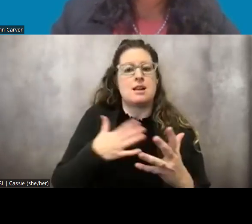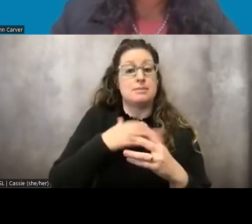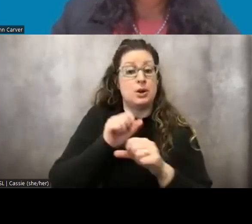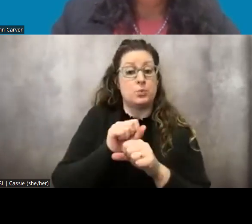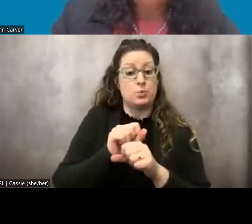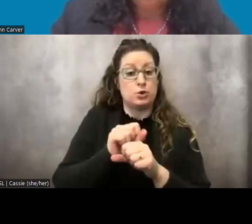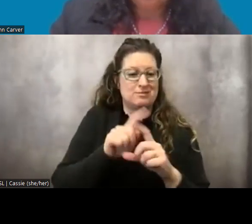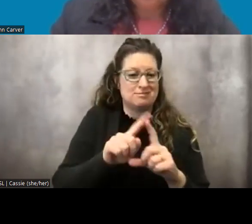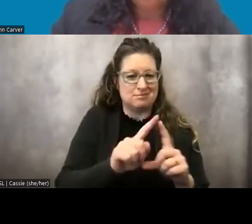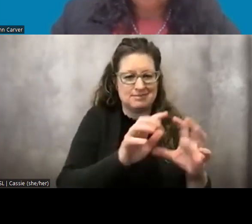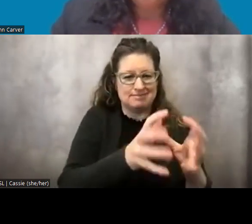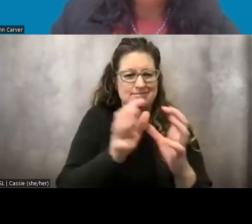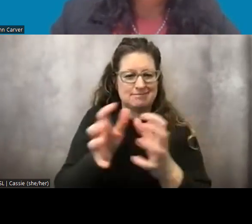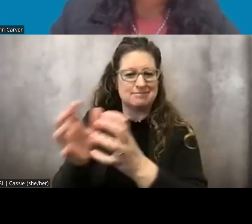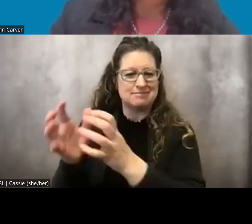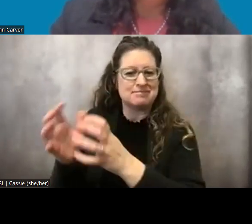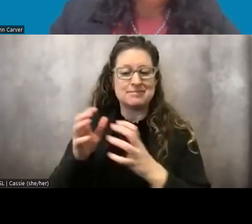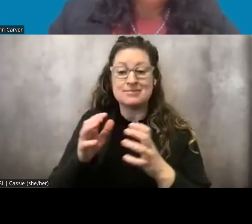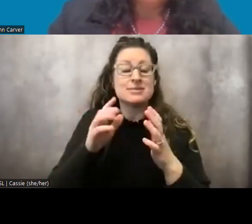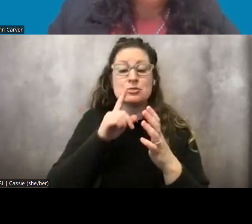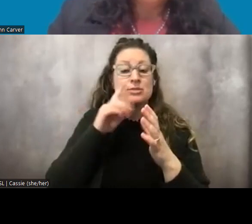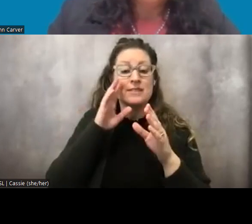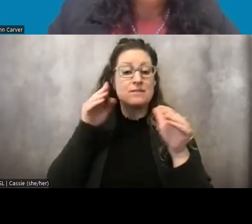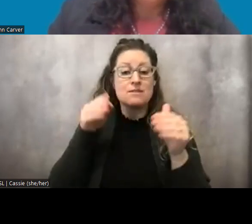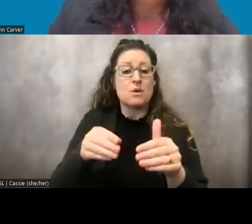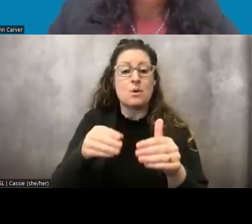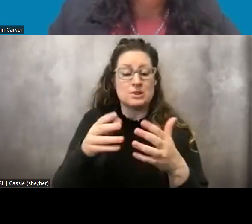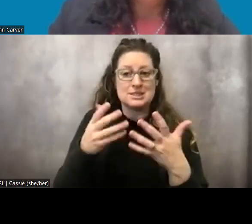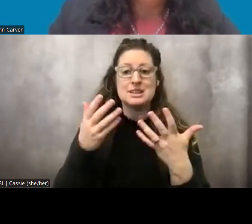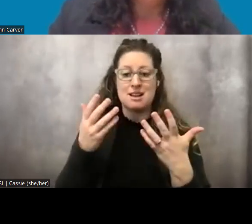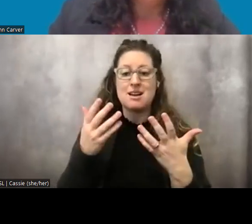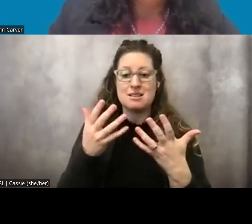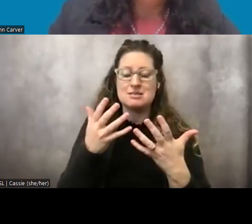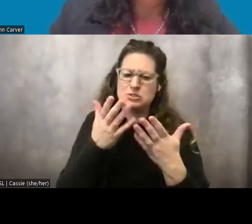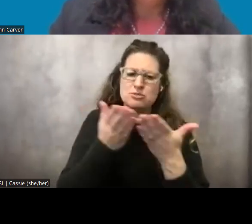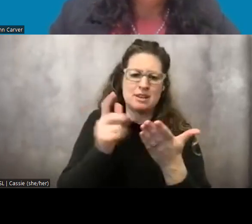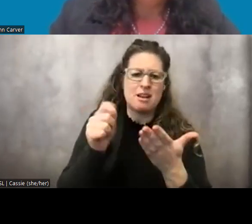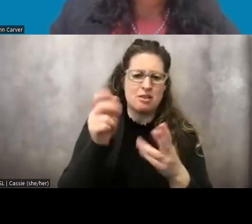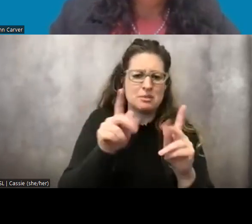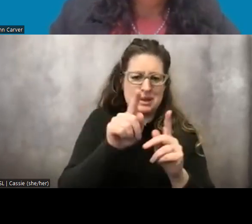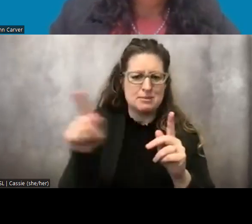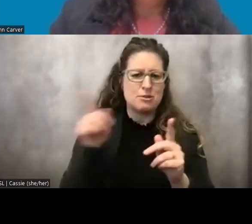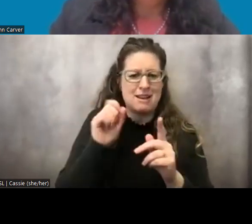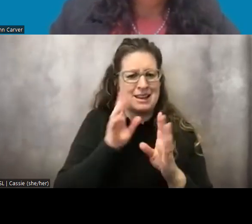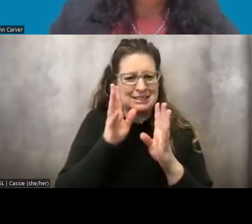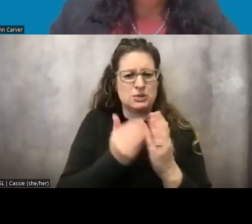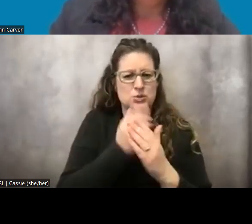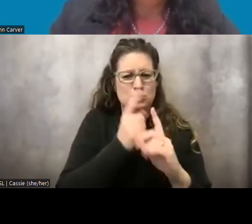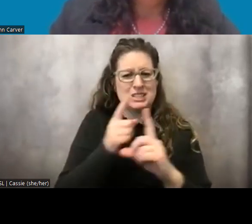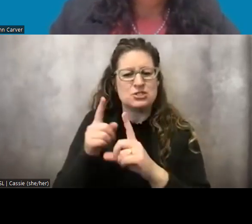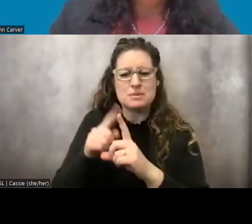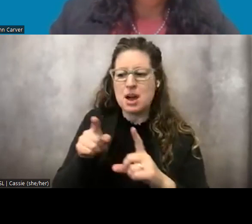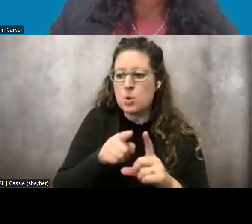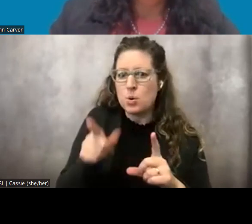helping to think about, as we continue to launch and expand initiatives to serve others, how are we sustaining the people who are doing the work? And